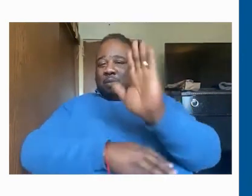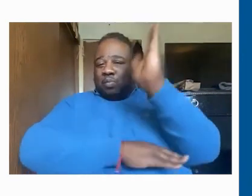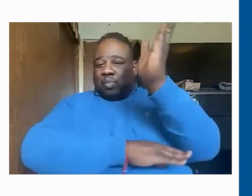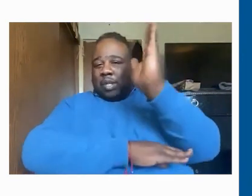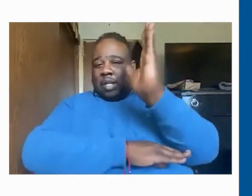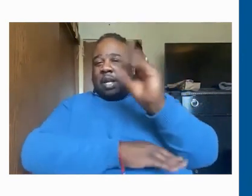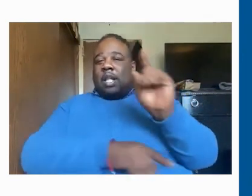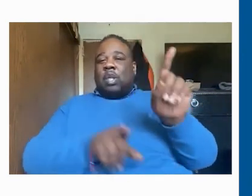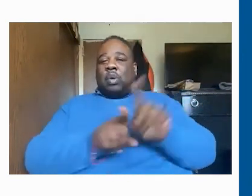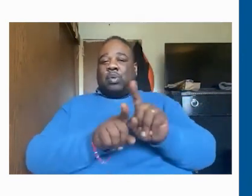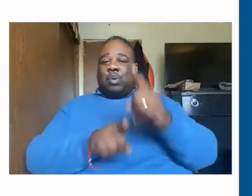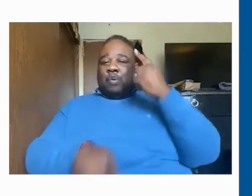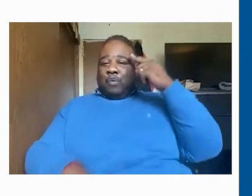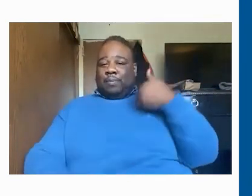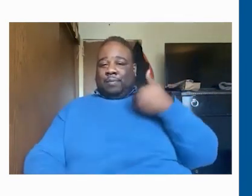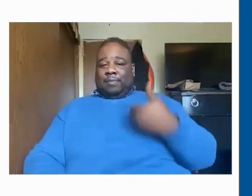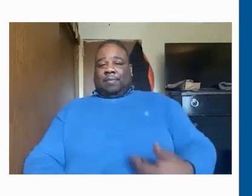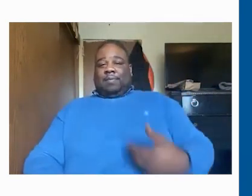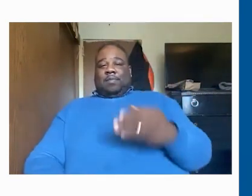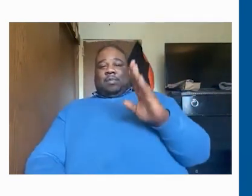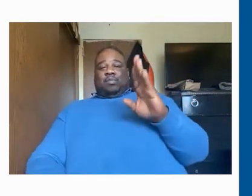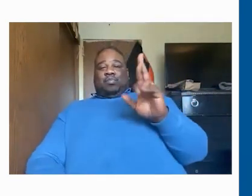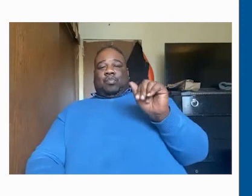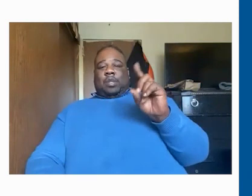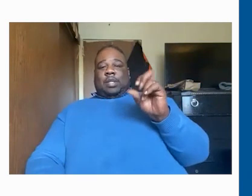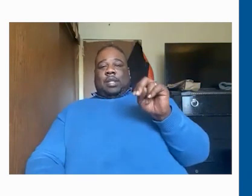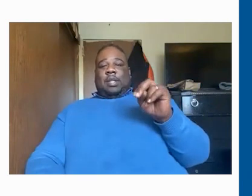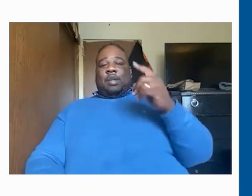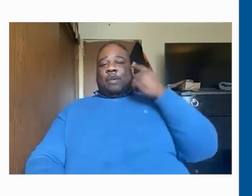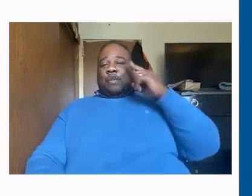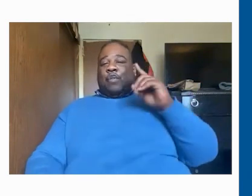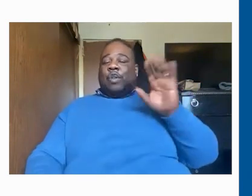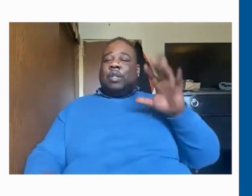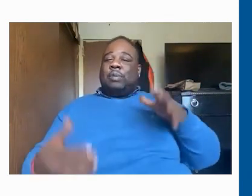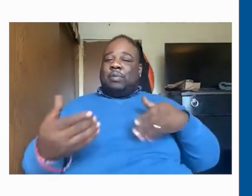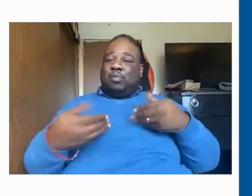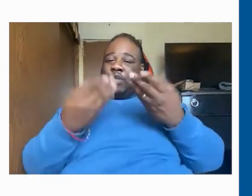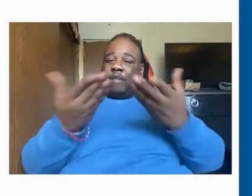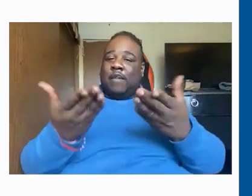Brendan for giving us our wonderful ASL, and